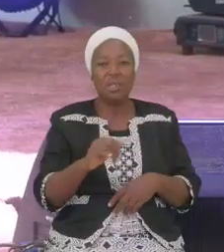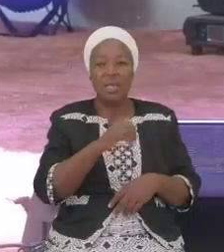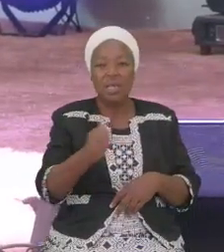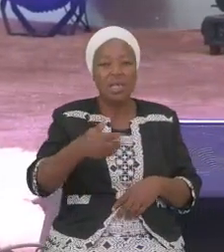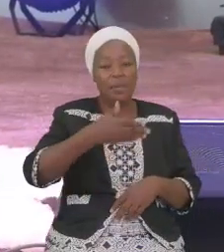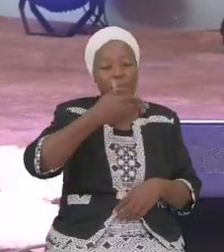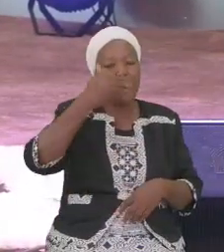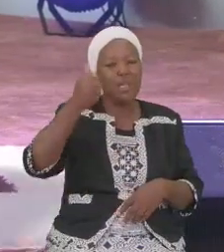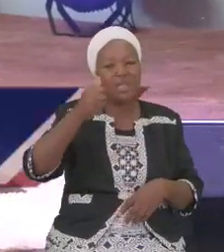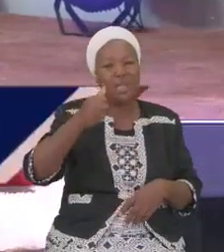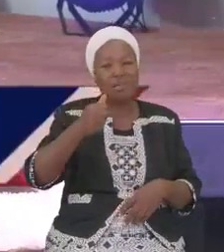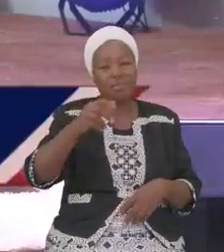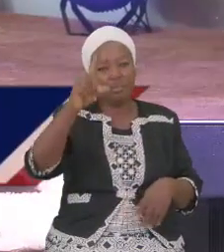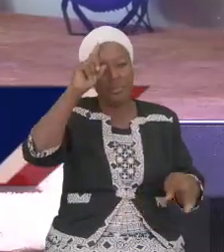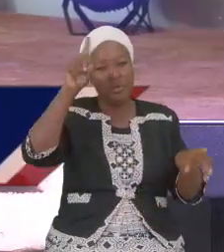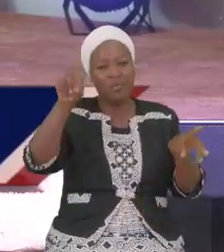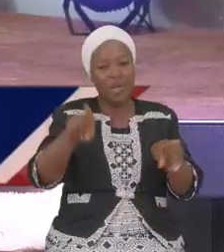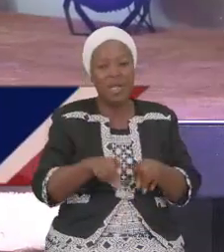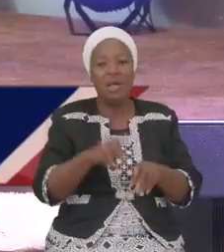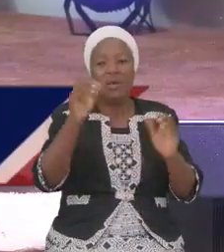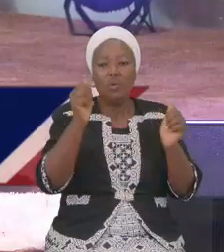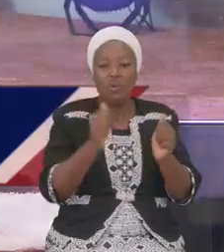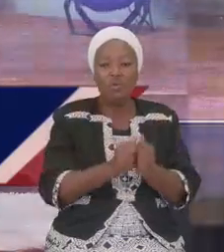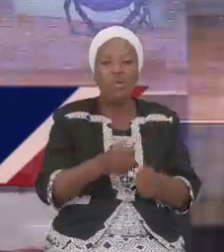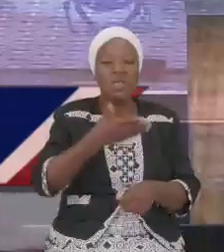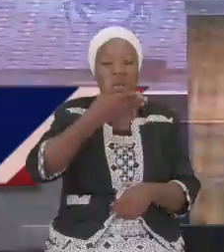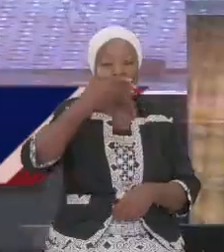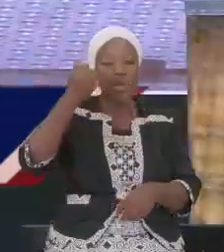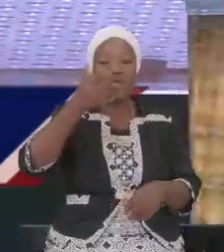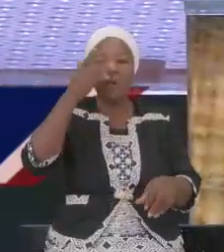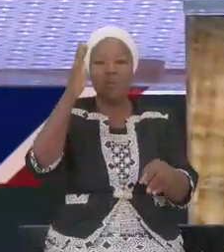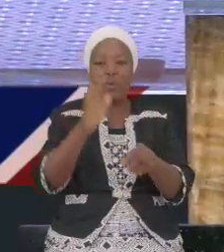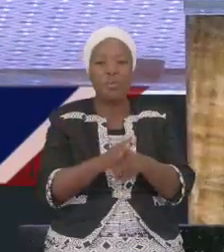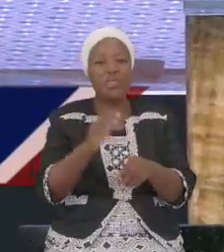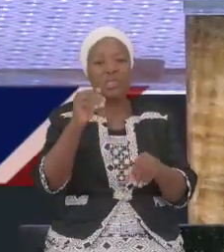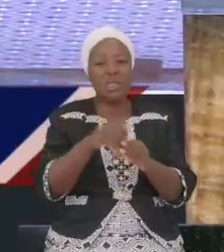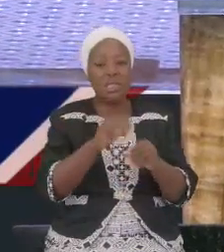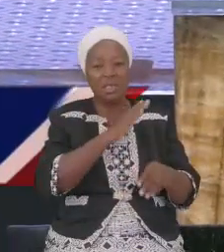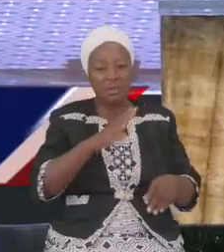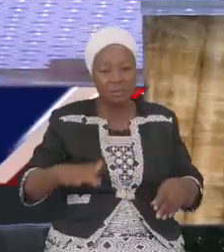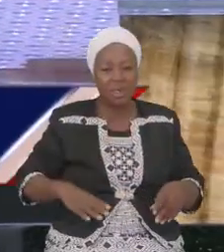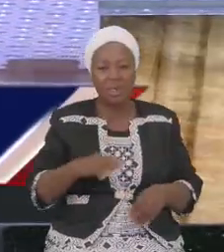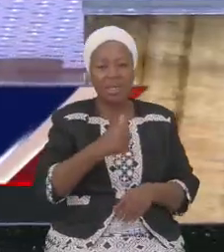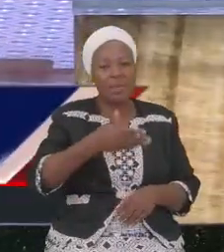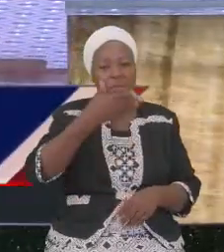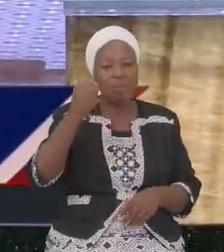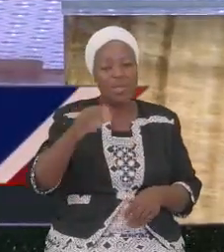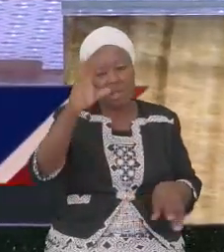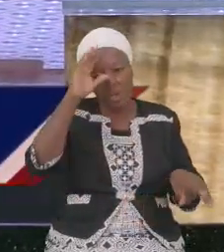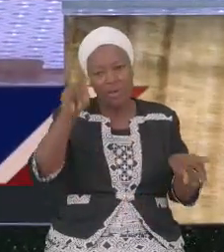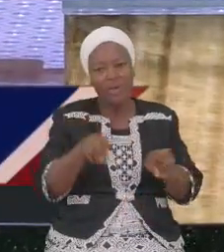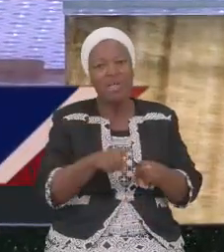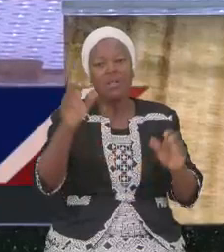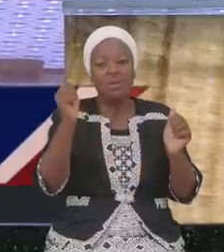better covenant with better promises in Christ. A better covenant